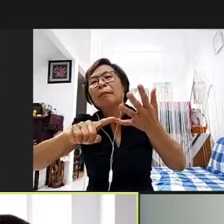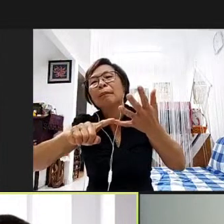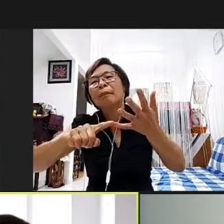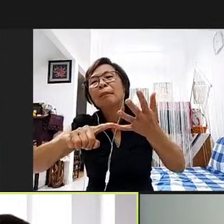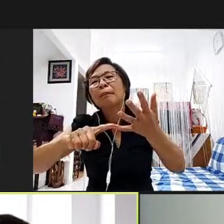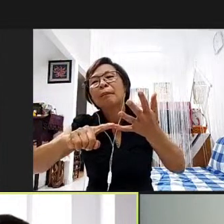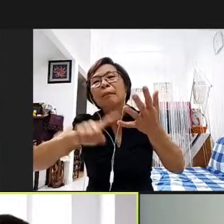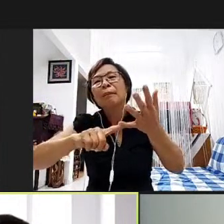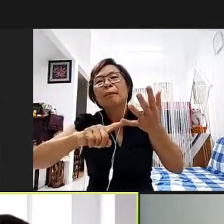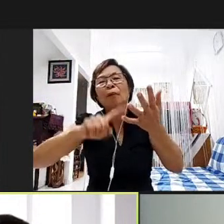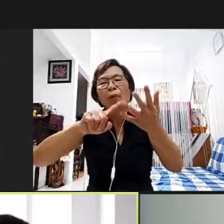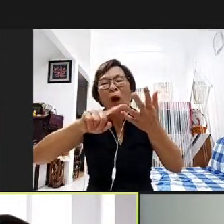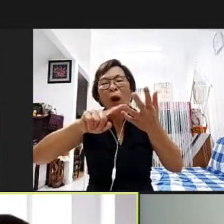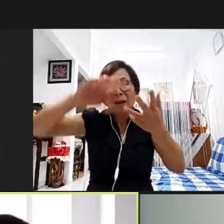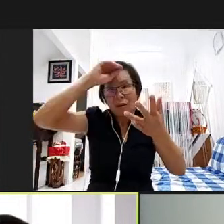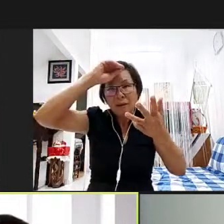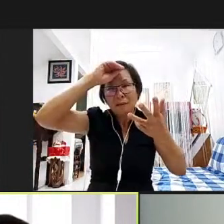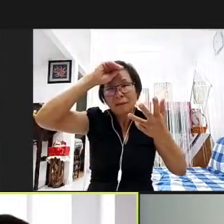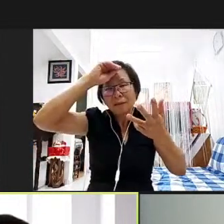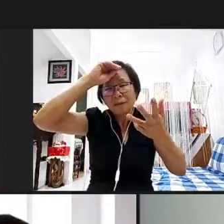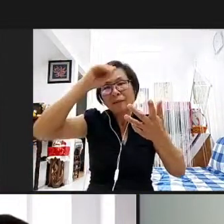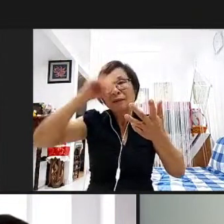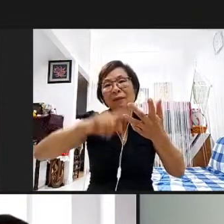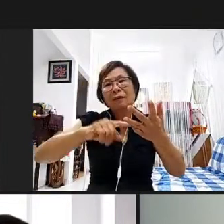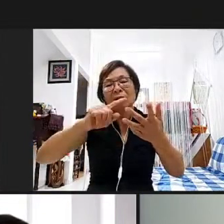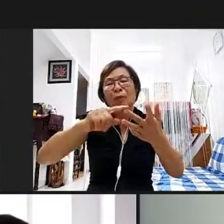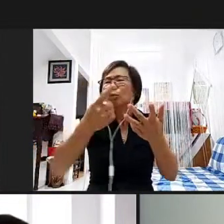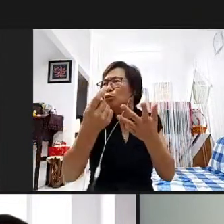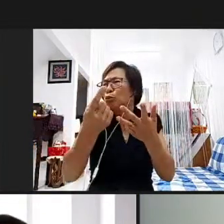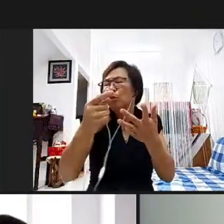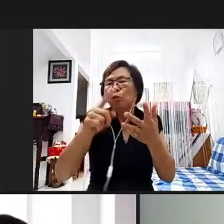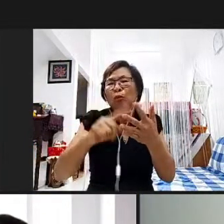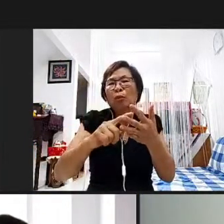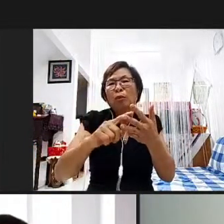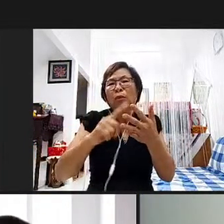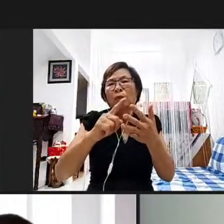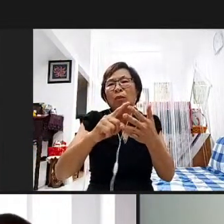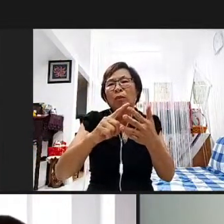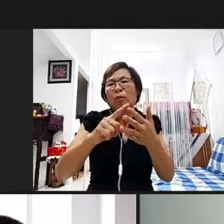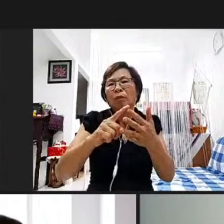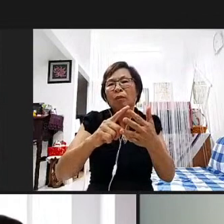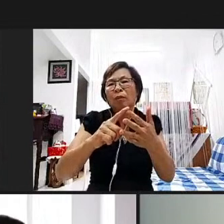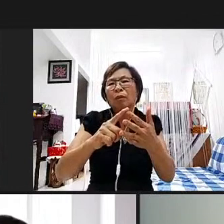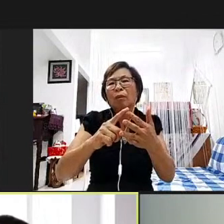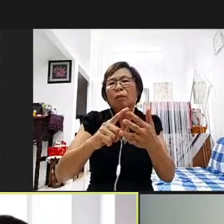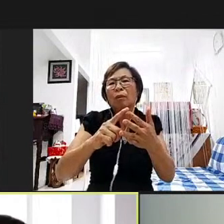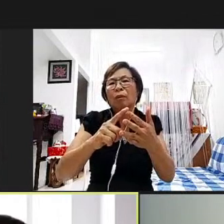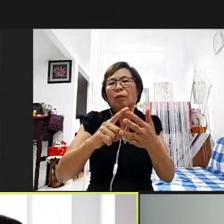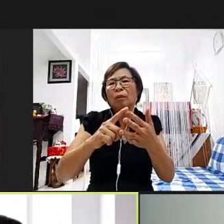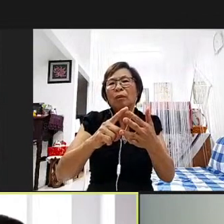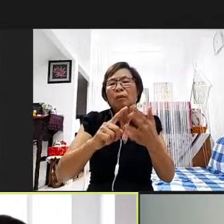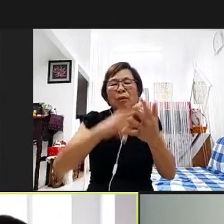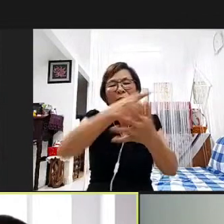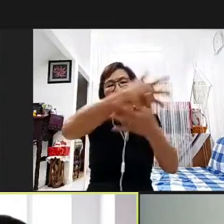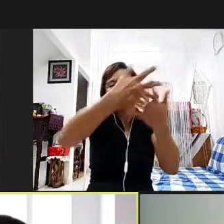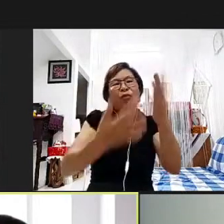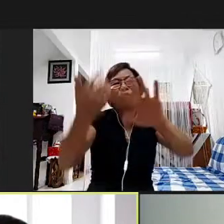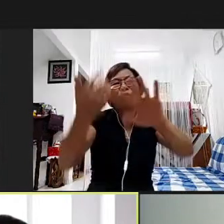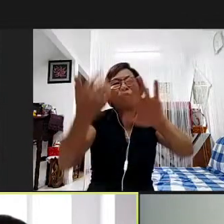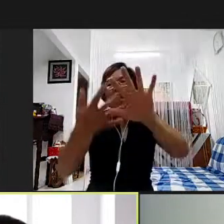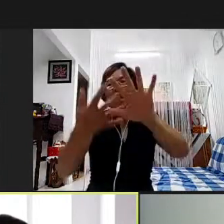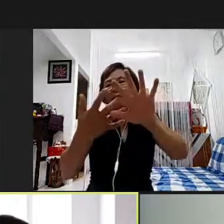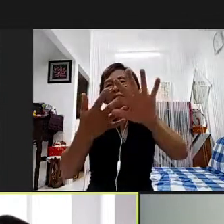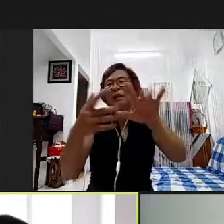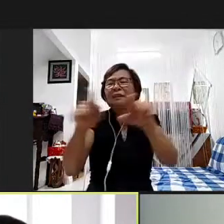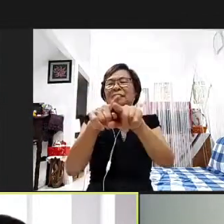What have I learned? This too shall What pass. can I do now? Pass. And this was, yeah. So those 5 mental vaccines, it's like a